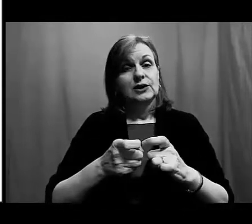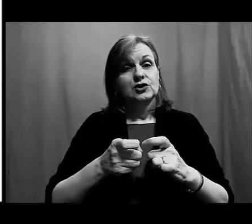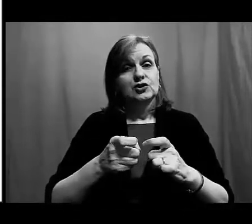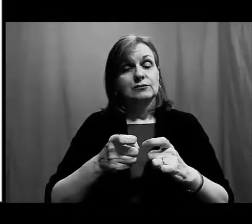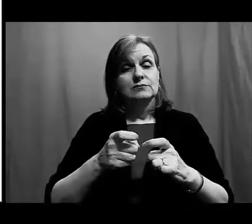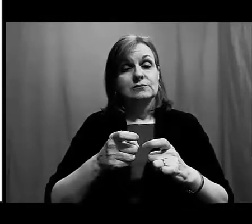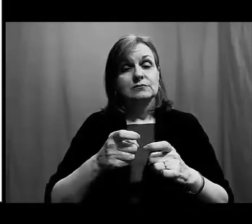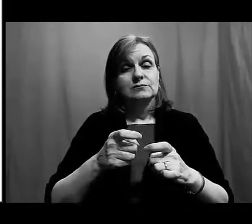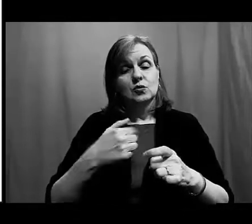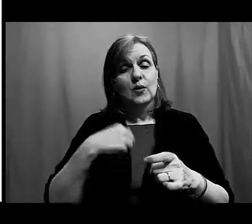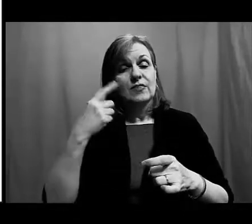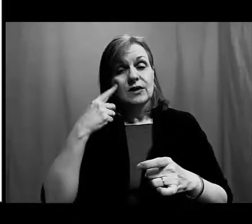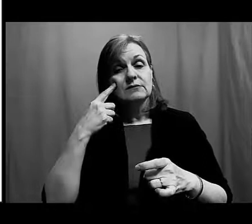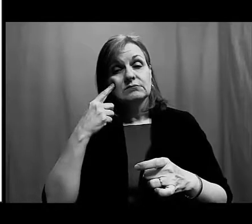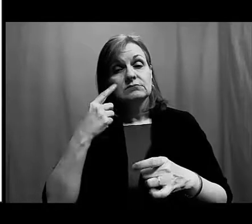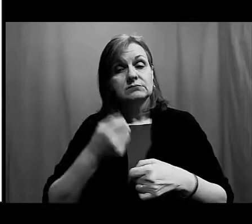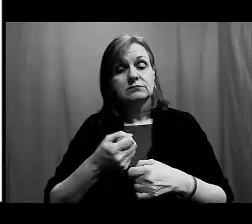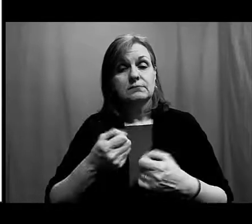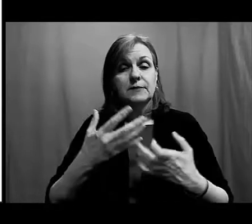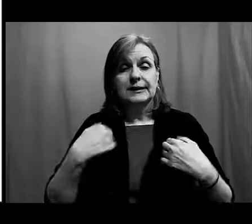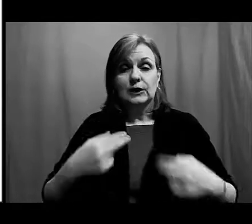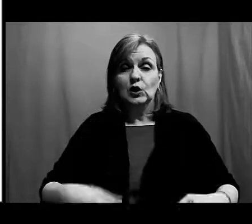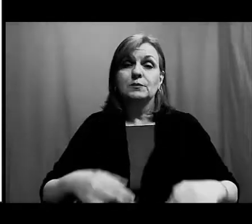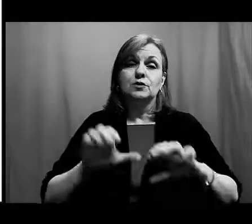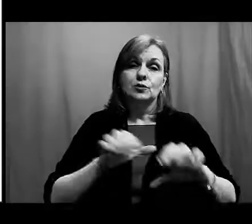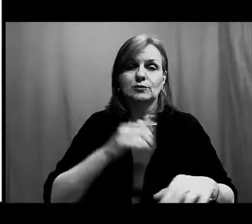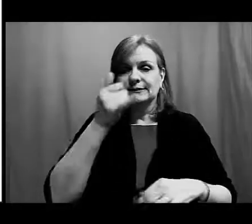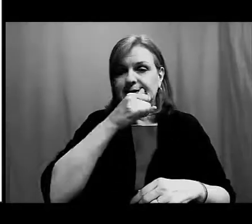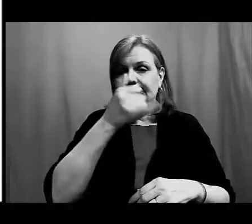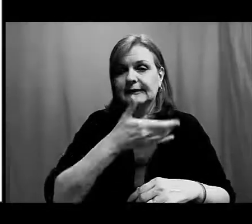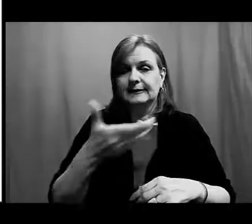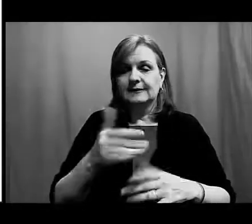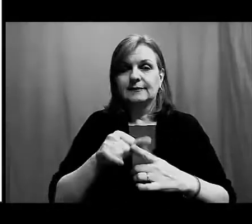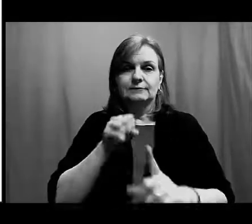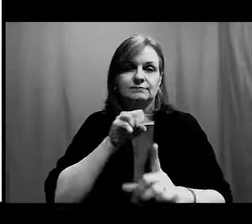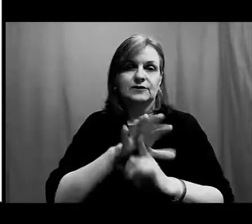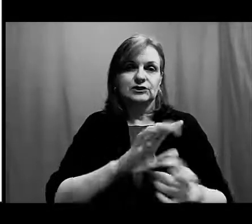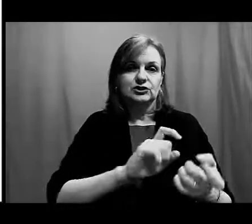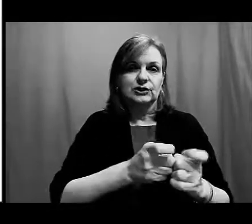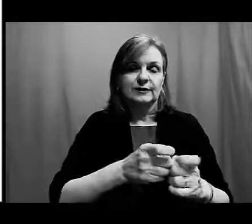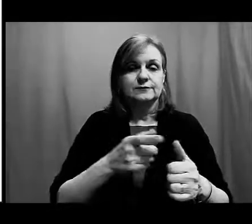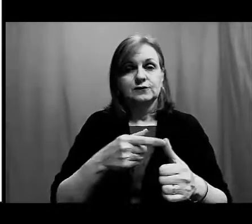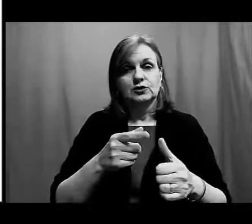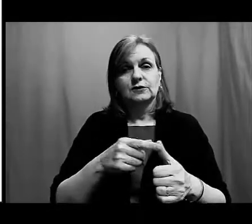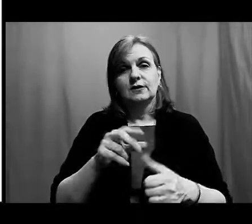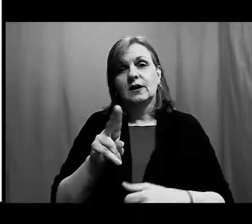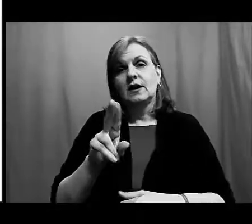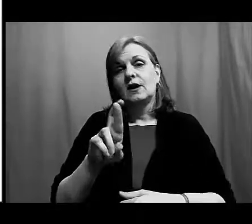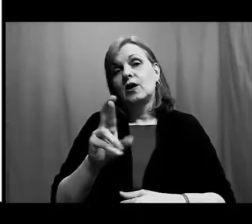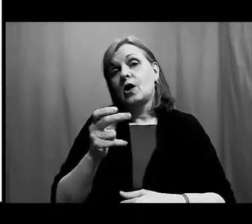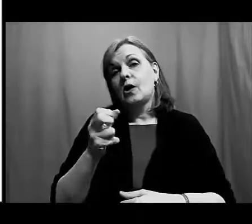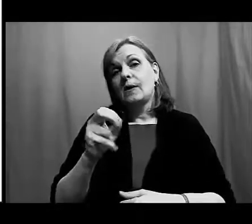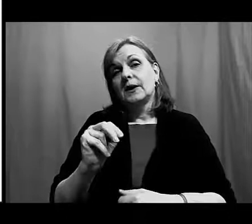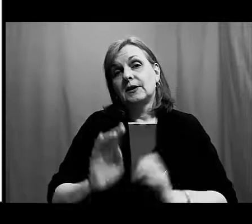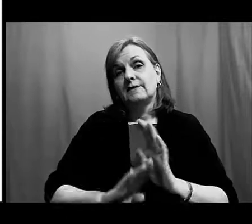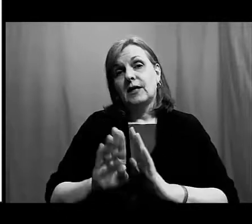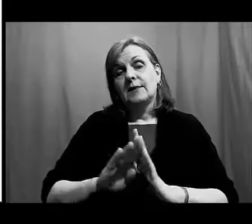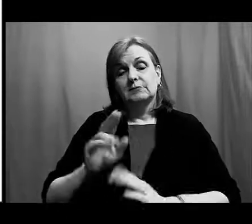course, focused on things that we've done. We do a lot of silly things, right? We can look at urban